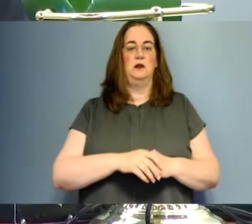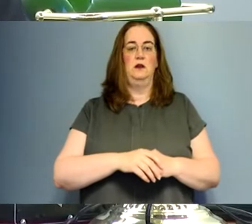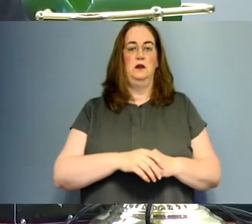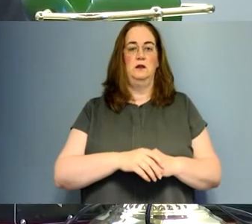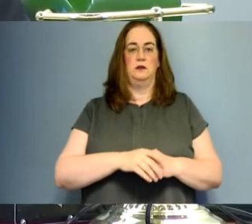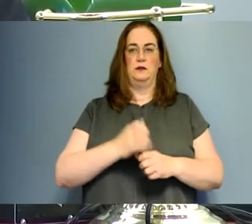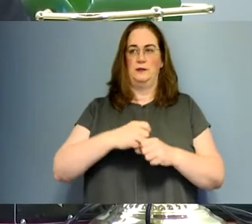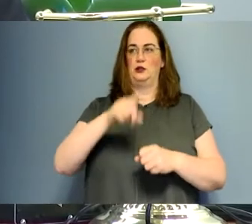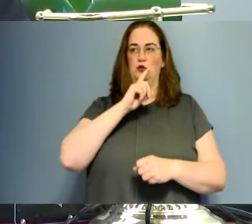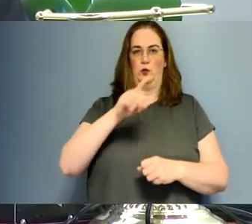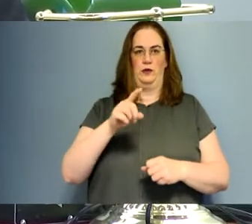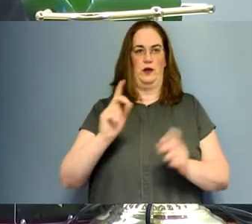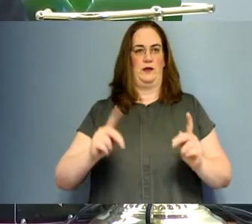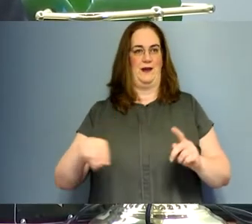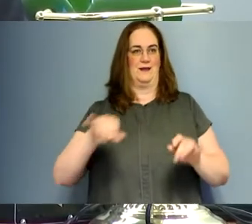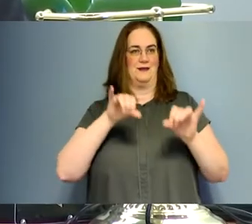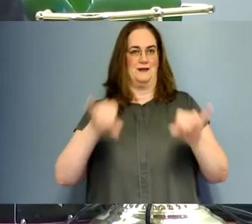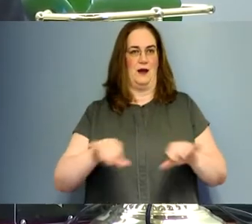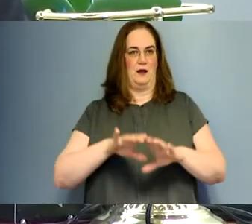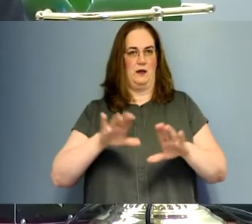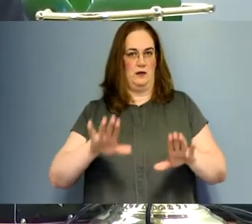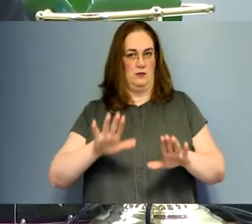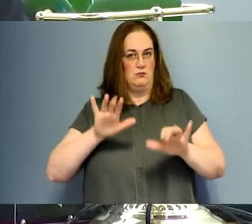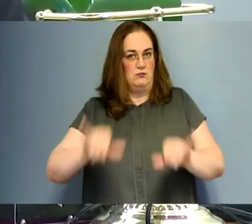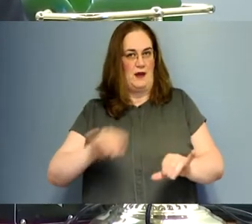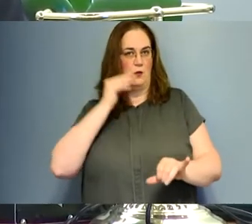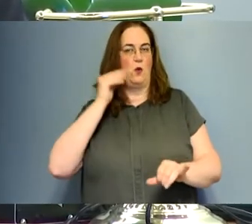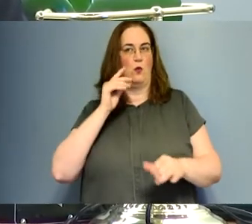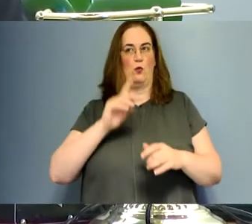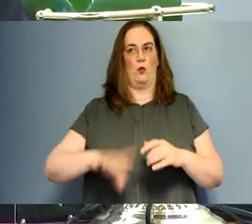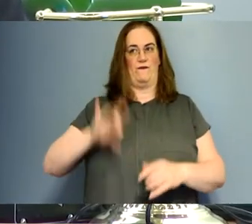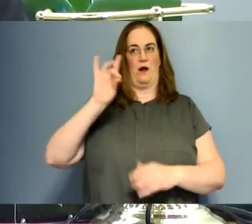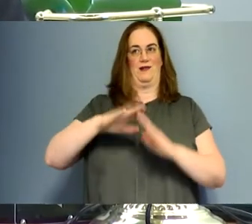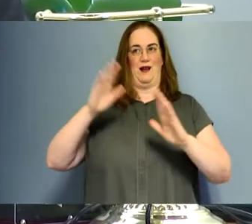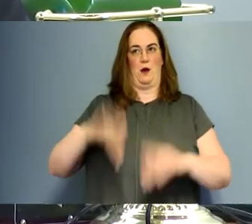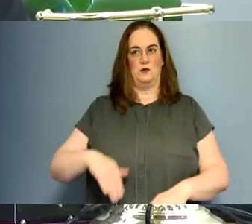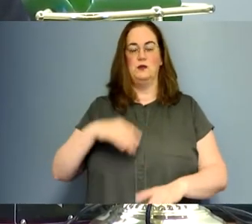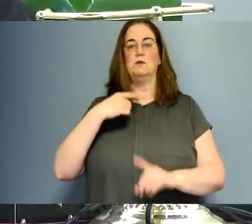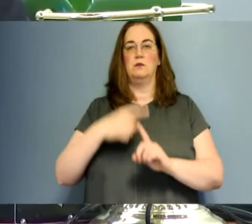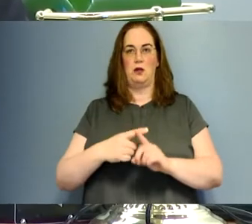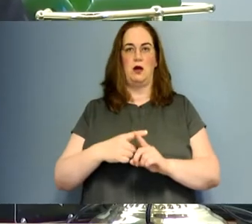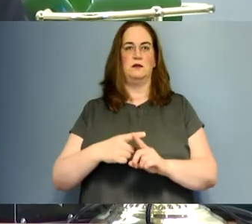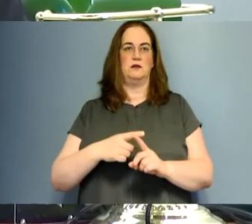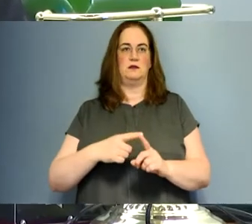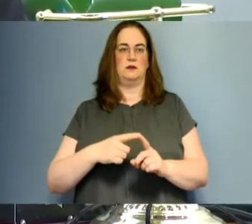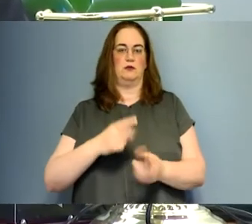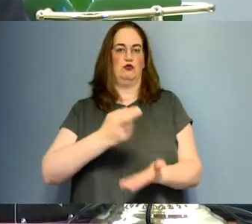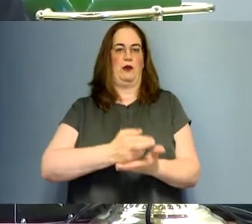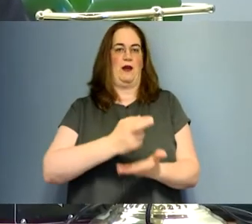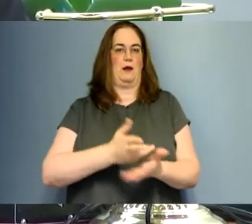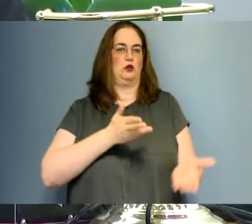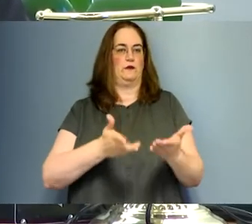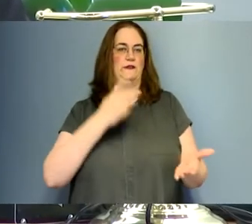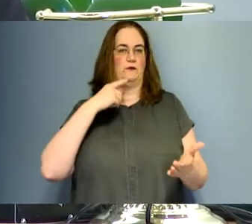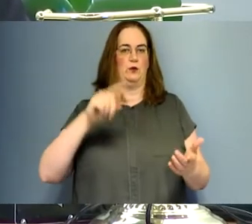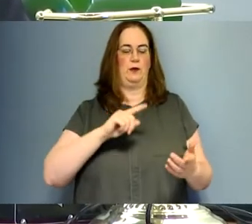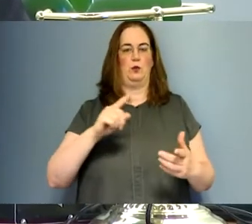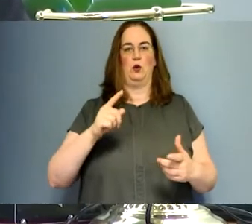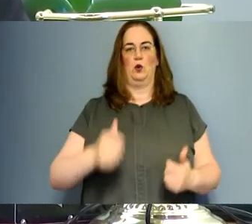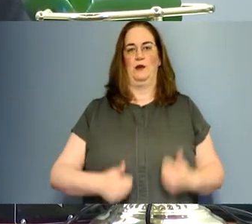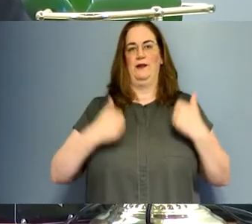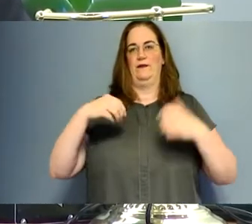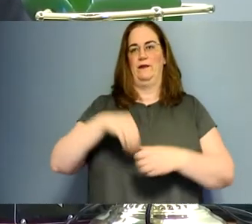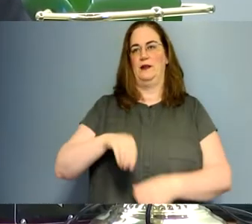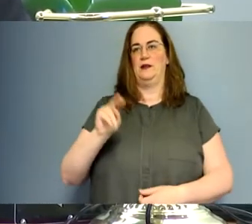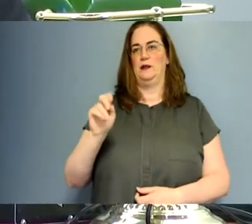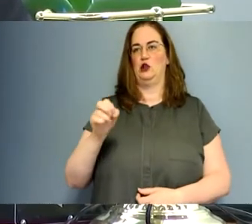making sure they can stay in their homes and find housing, as well as rehabilitation services for those in Shemmy Manor, and